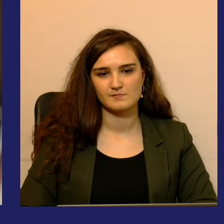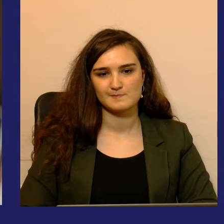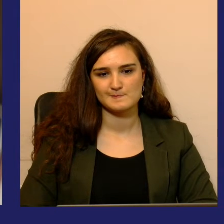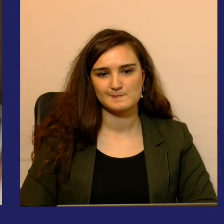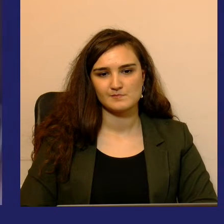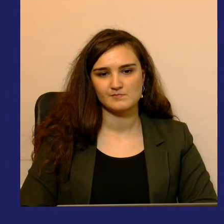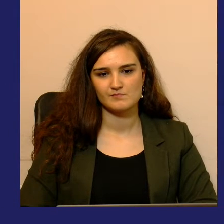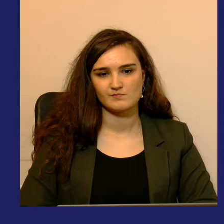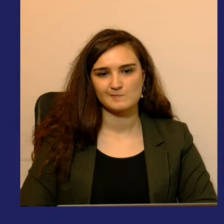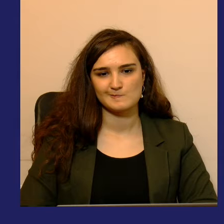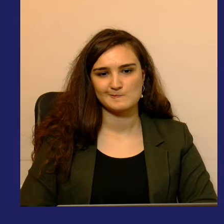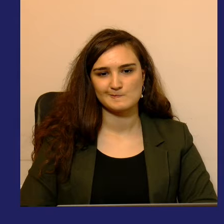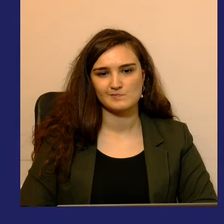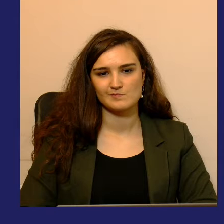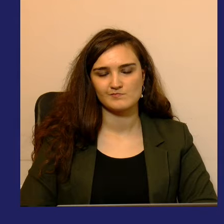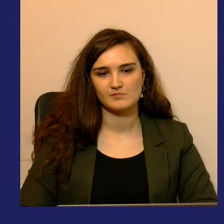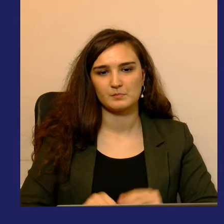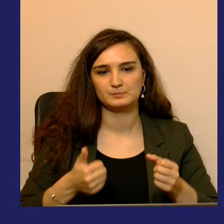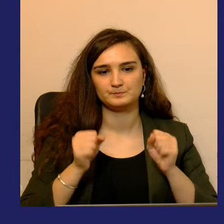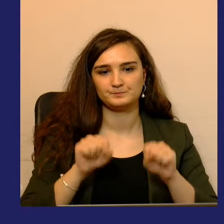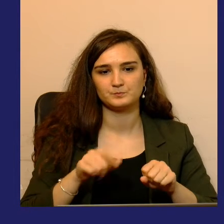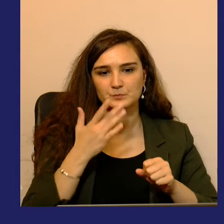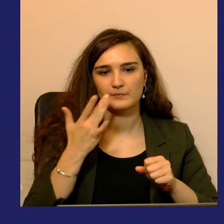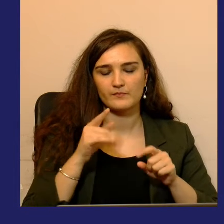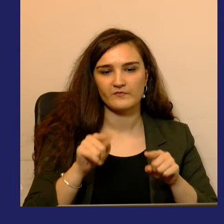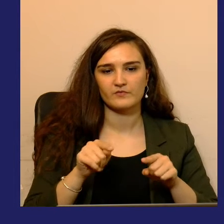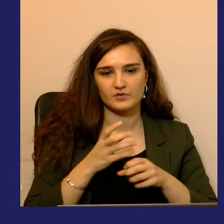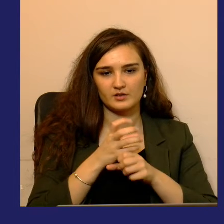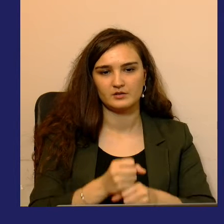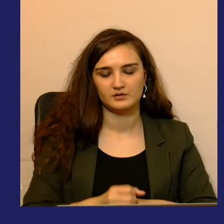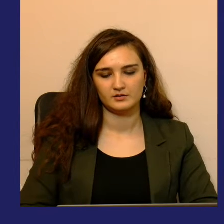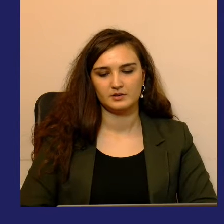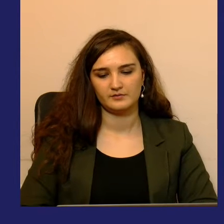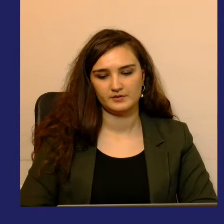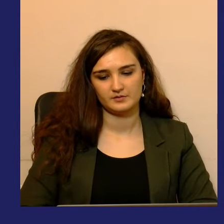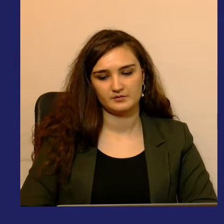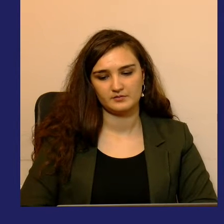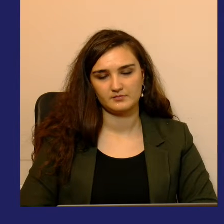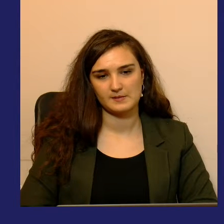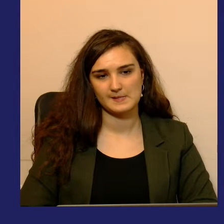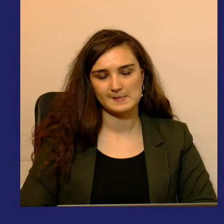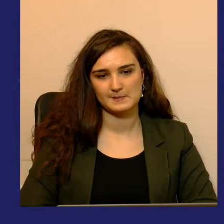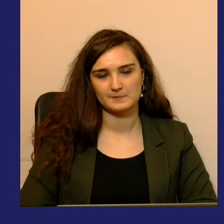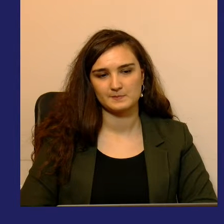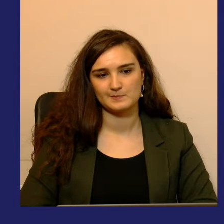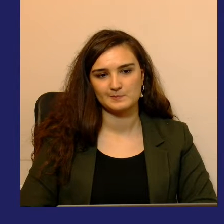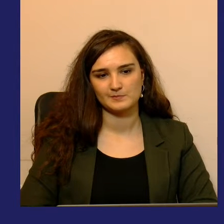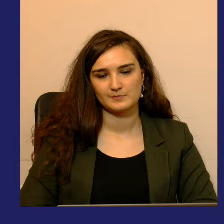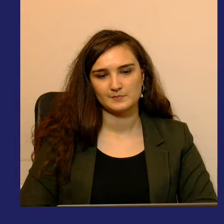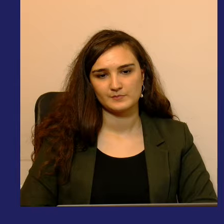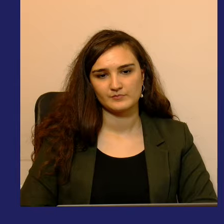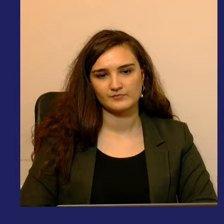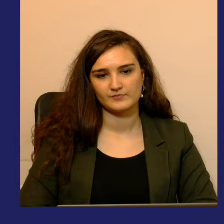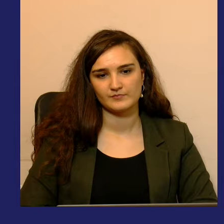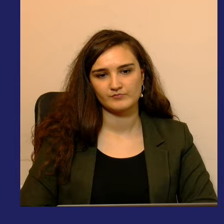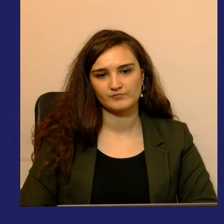practices, that help get them past this? Right, and I think there are solutions, right? Although it can be easy